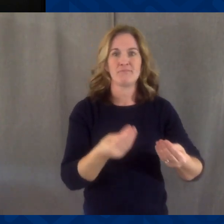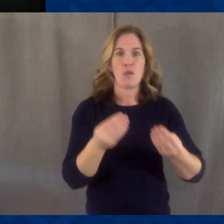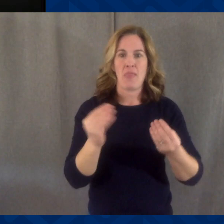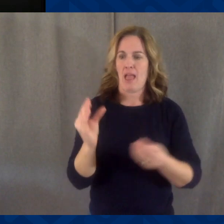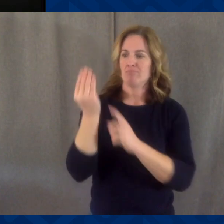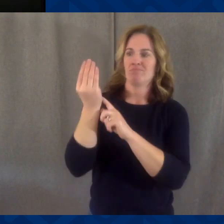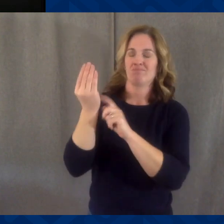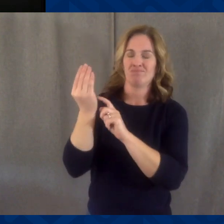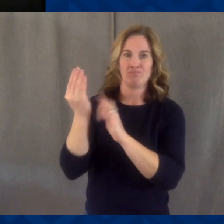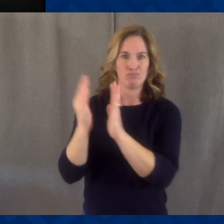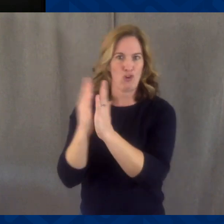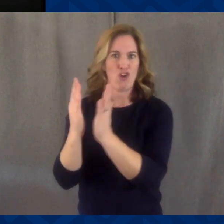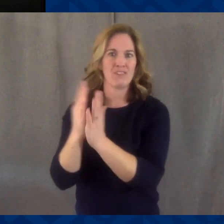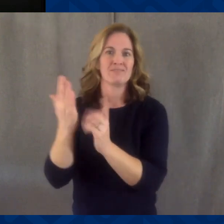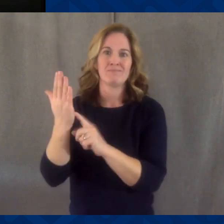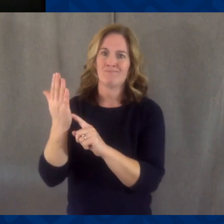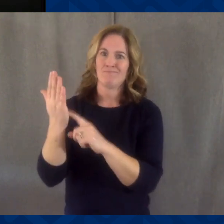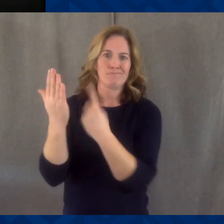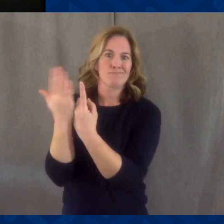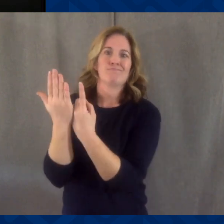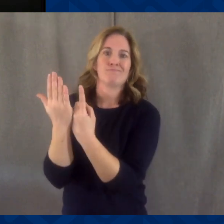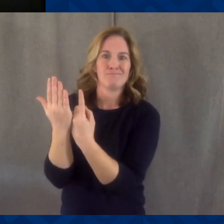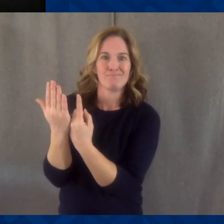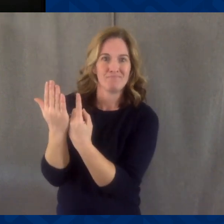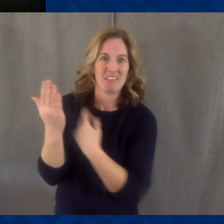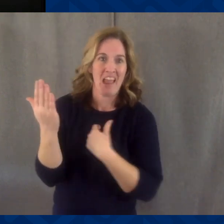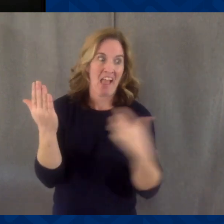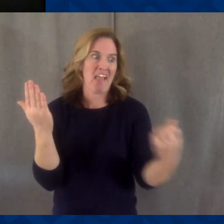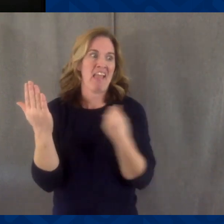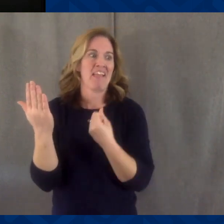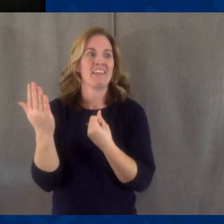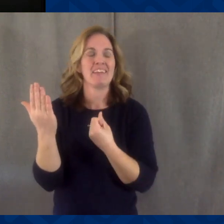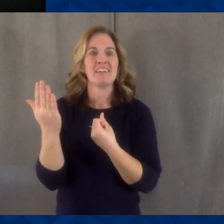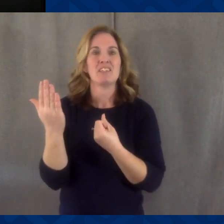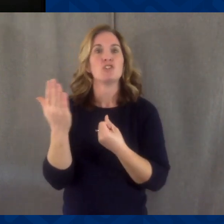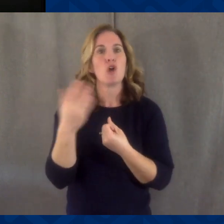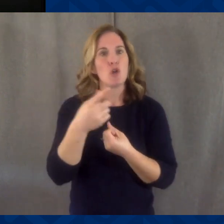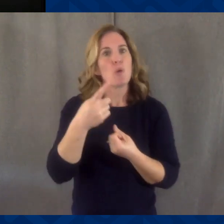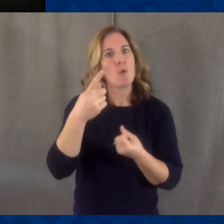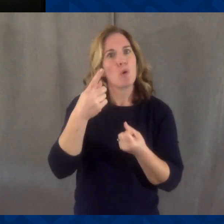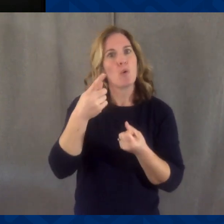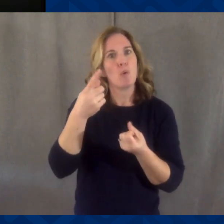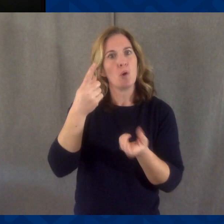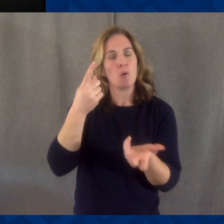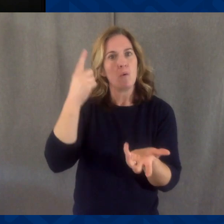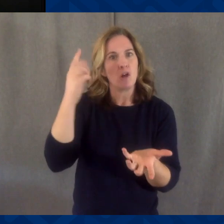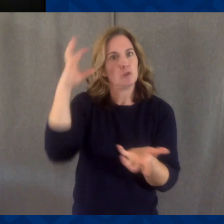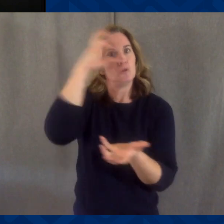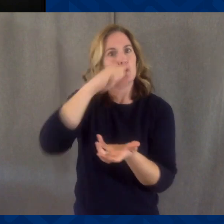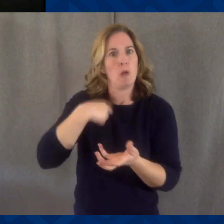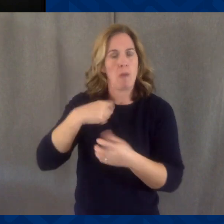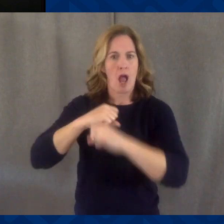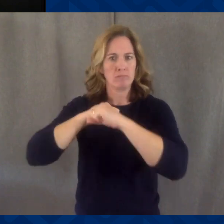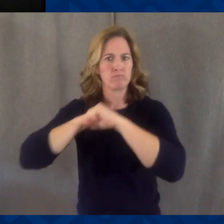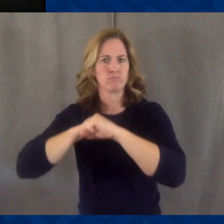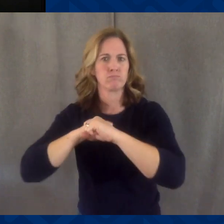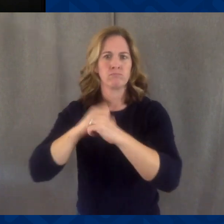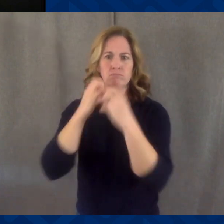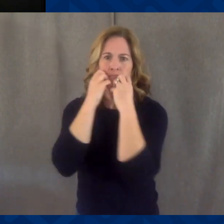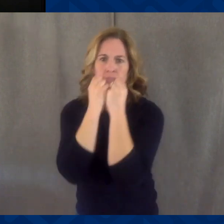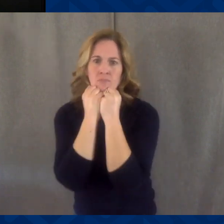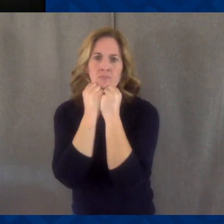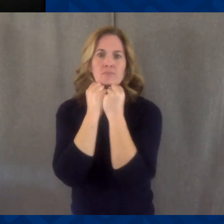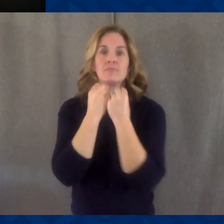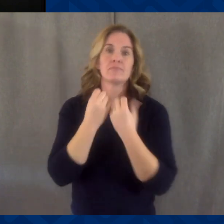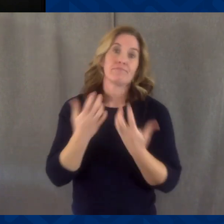Lord of the Rings was essentially the closest thing I was gonna get. You would think that I would have guarded this thing with my life, right? Well, of course